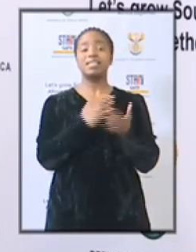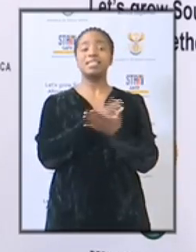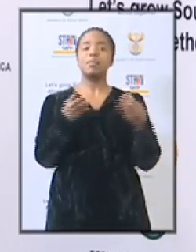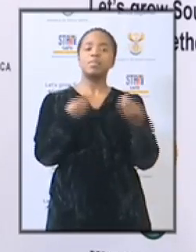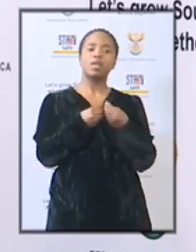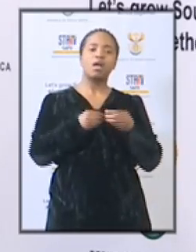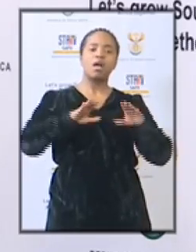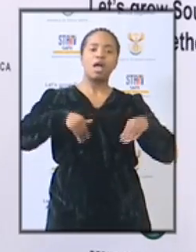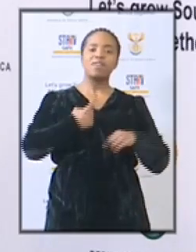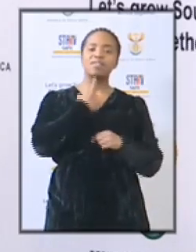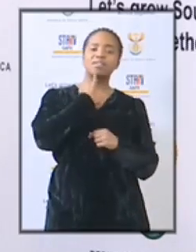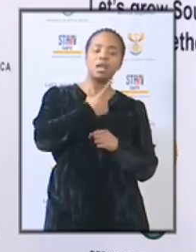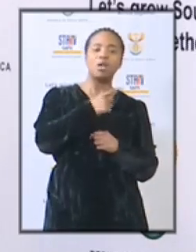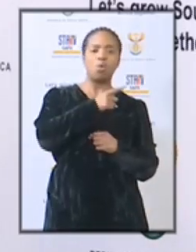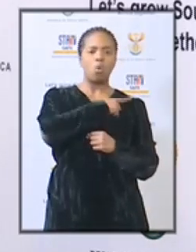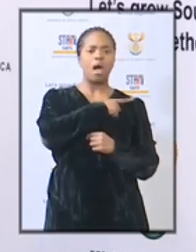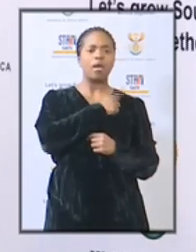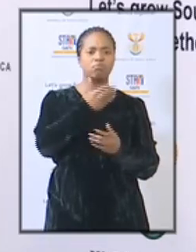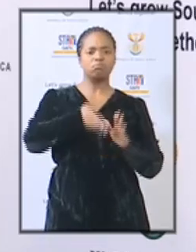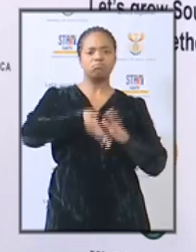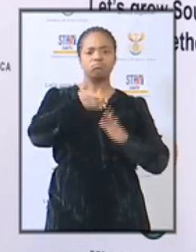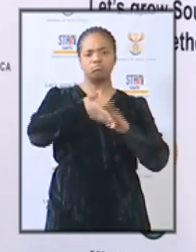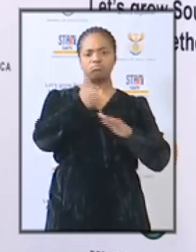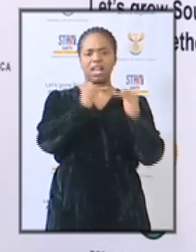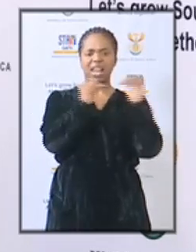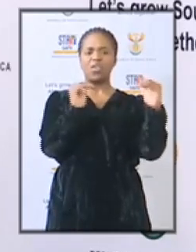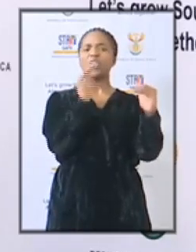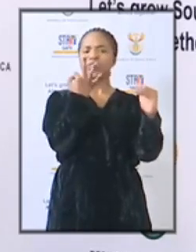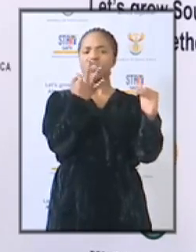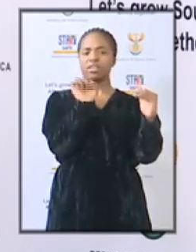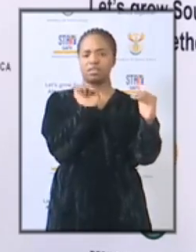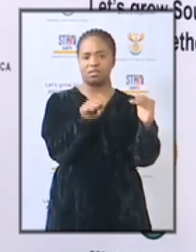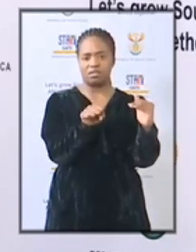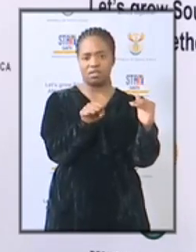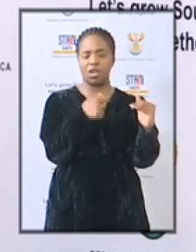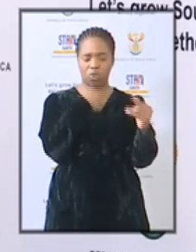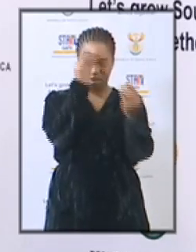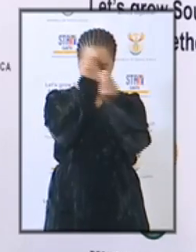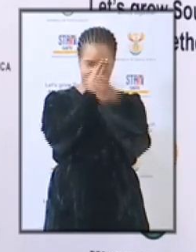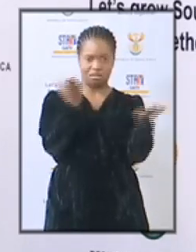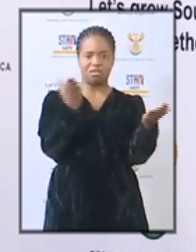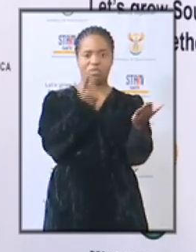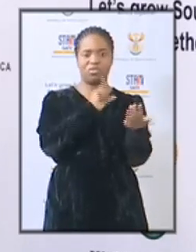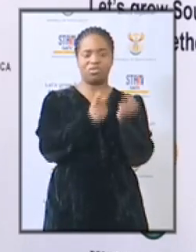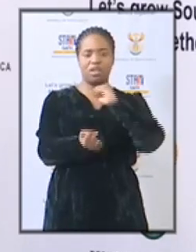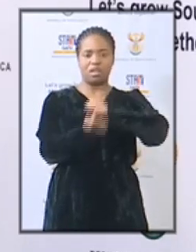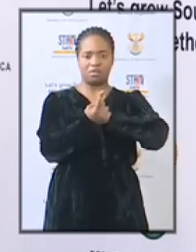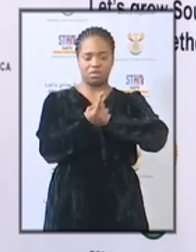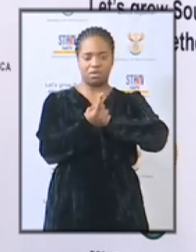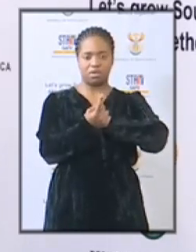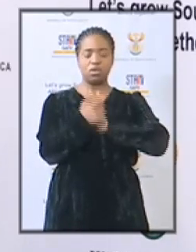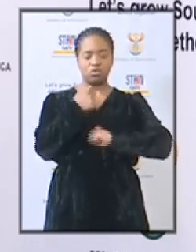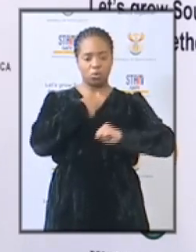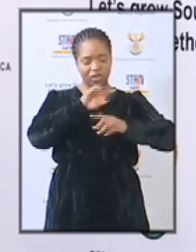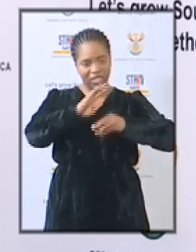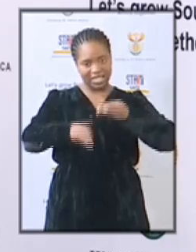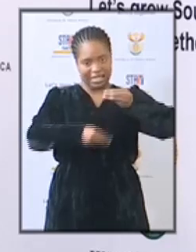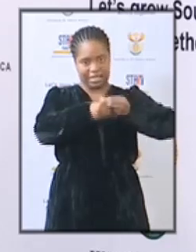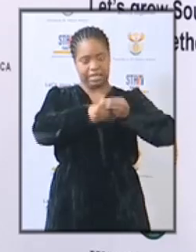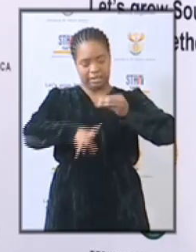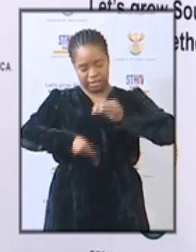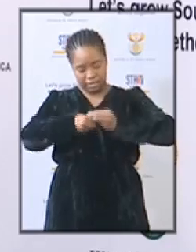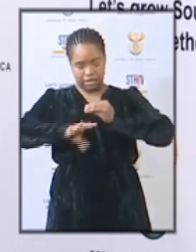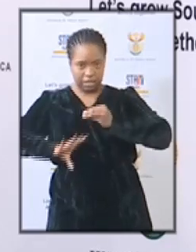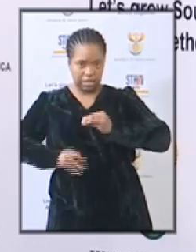is because they've been allowed already in level 3 and we've issued those directions. So we've gone just to add those that have been